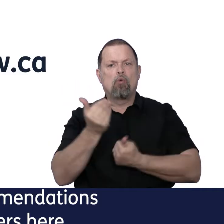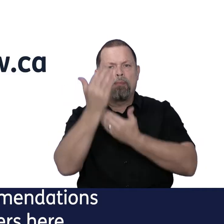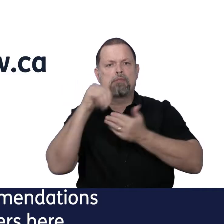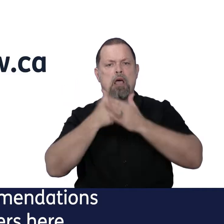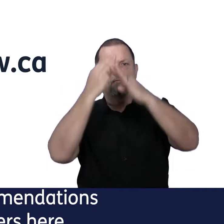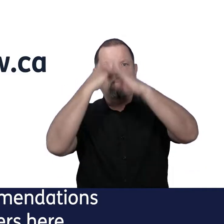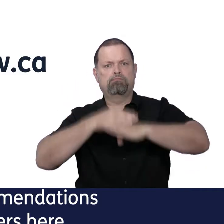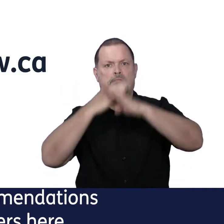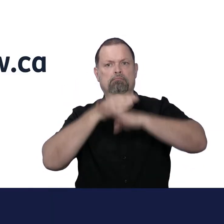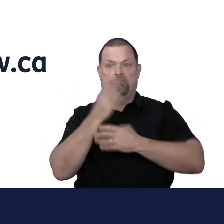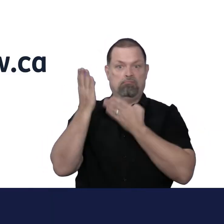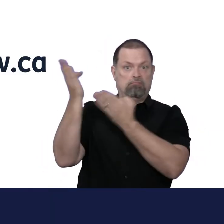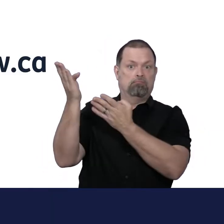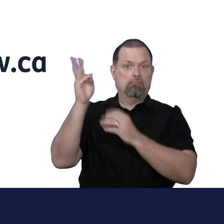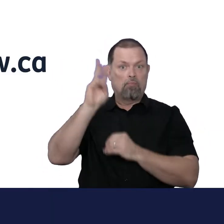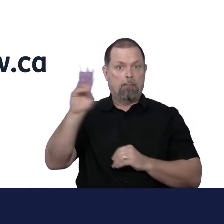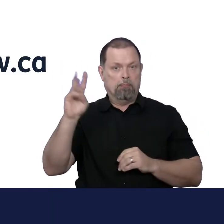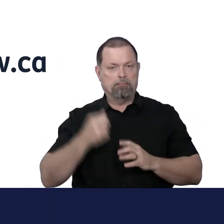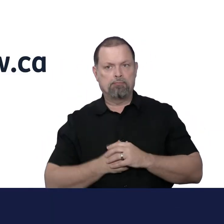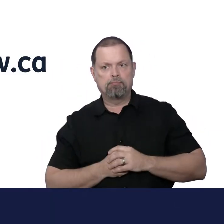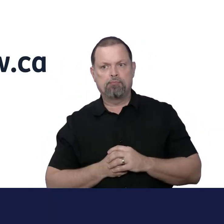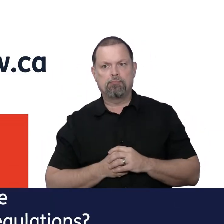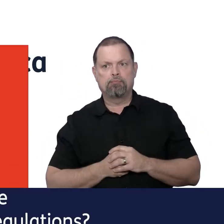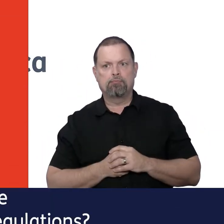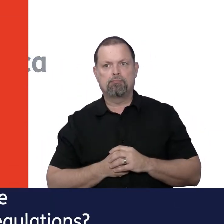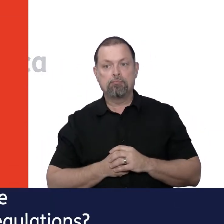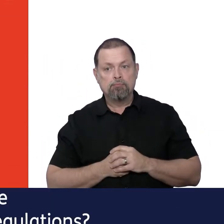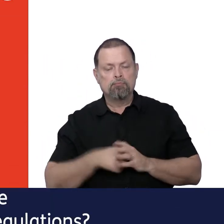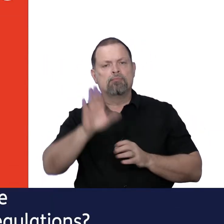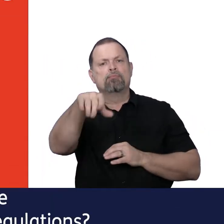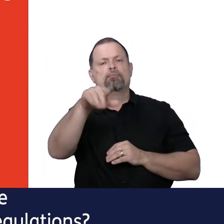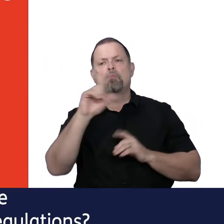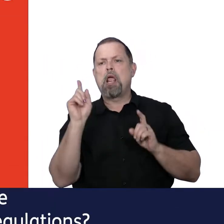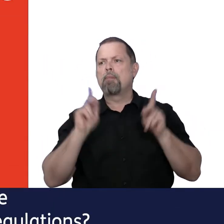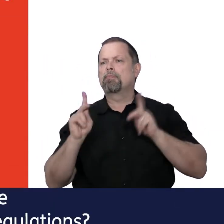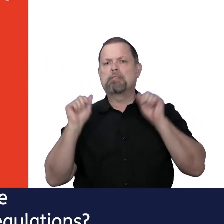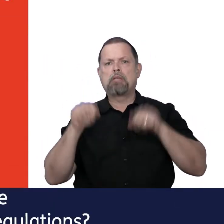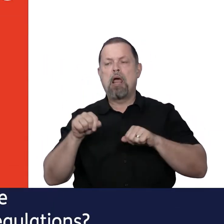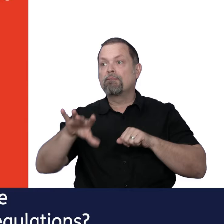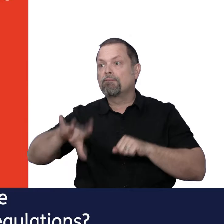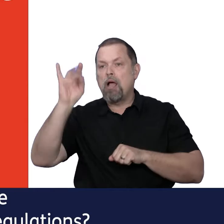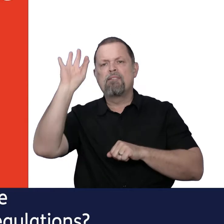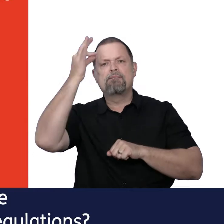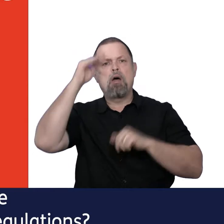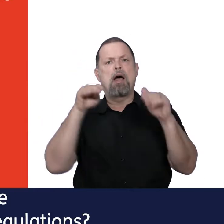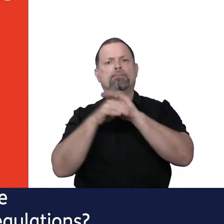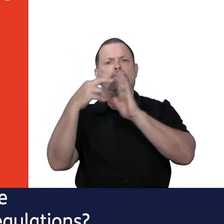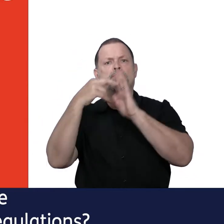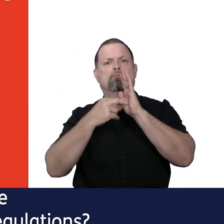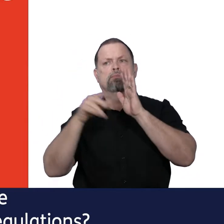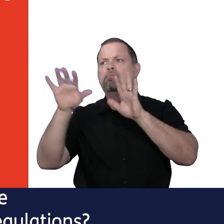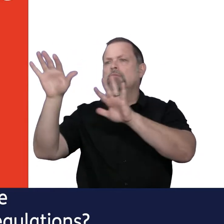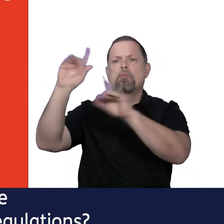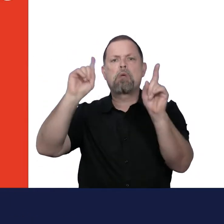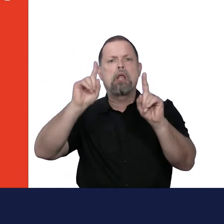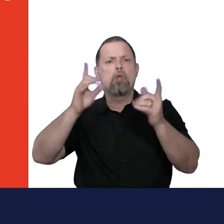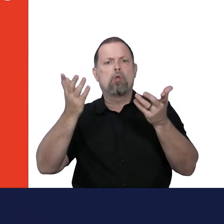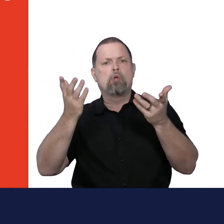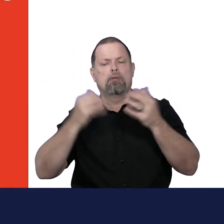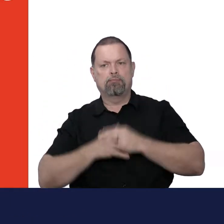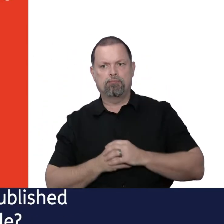to remove barriers here. Where can people find federal accessibility